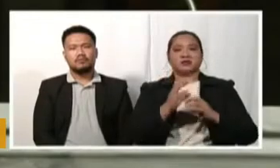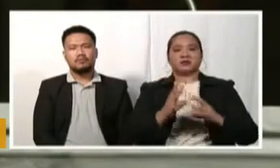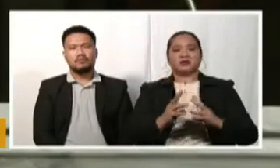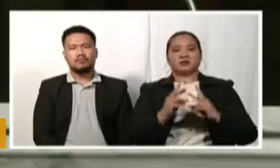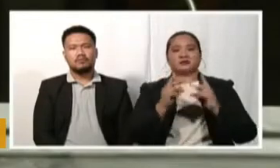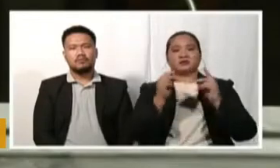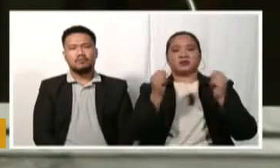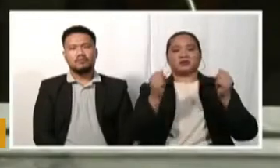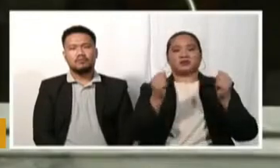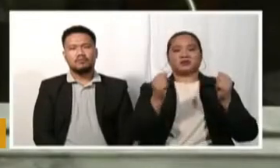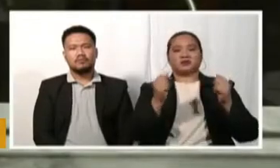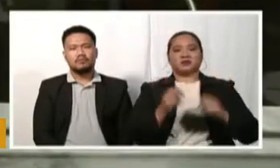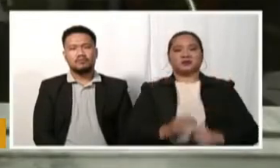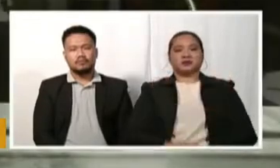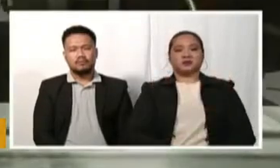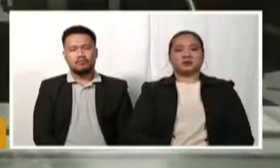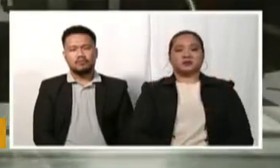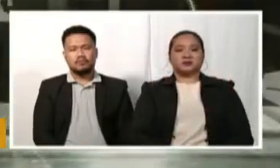corruption.